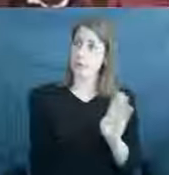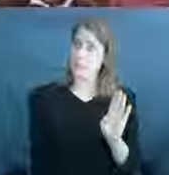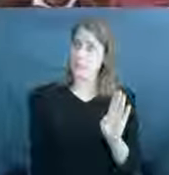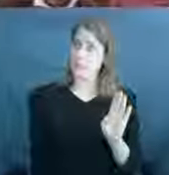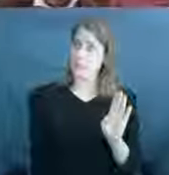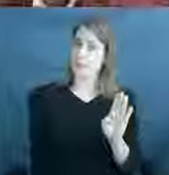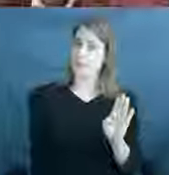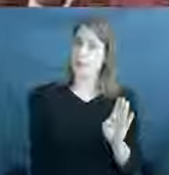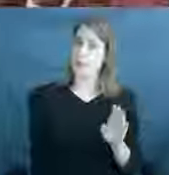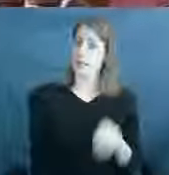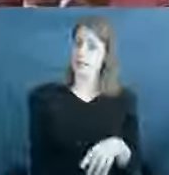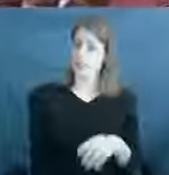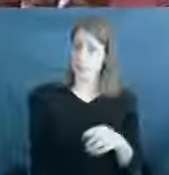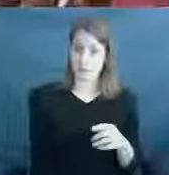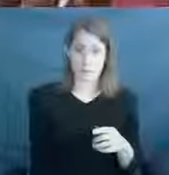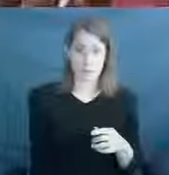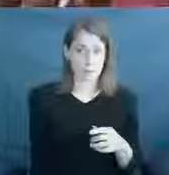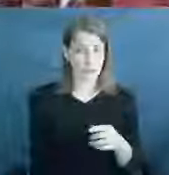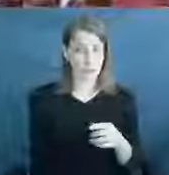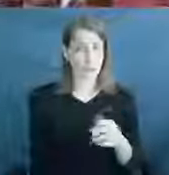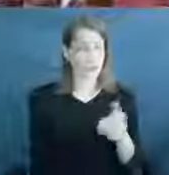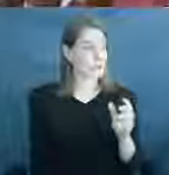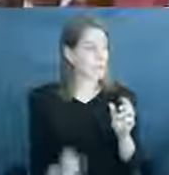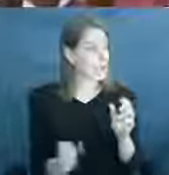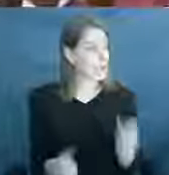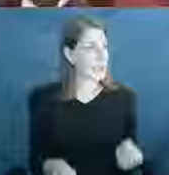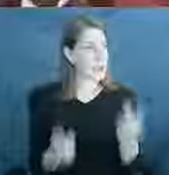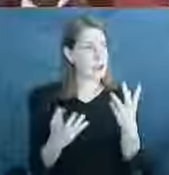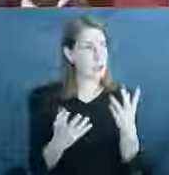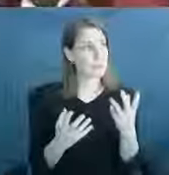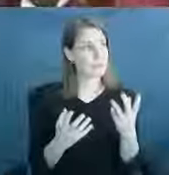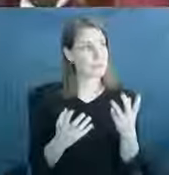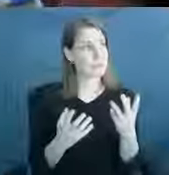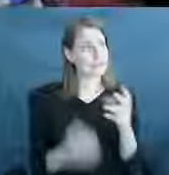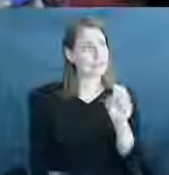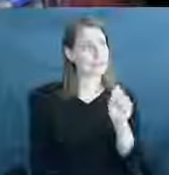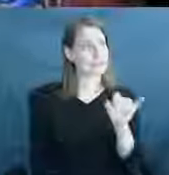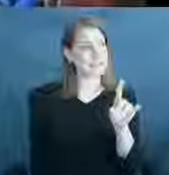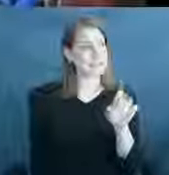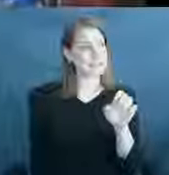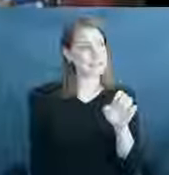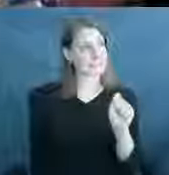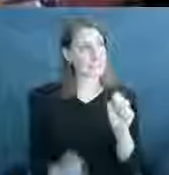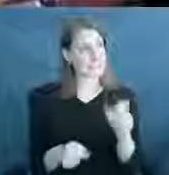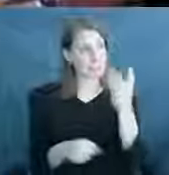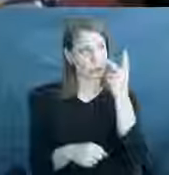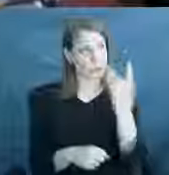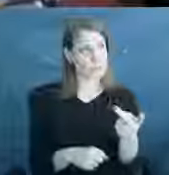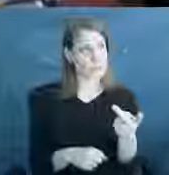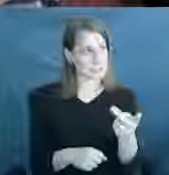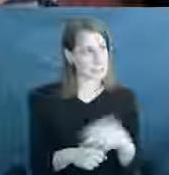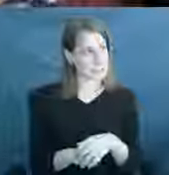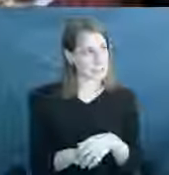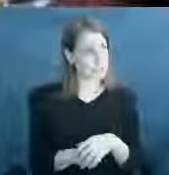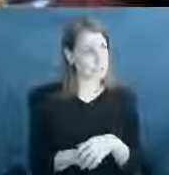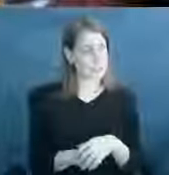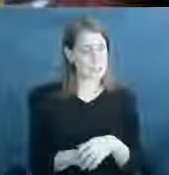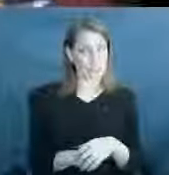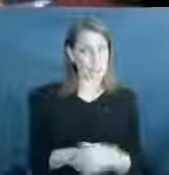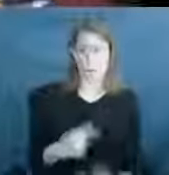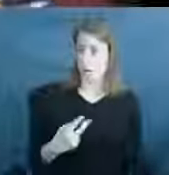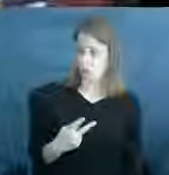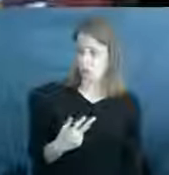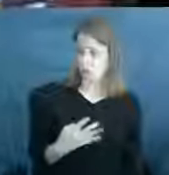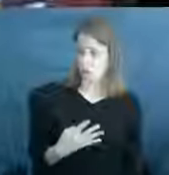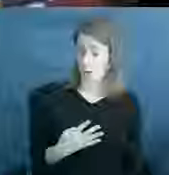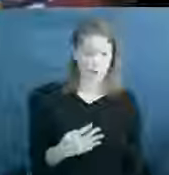we want the middle, we're doing an O to start with, and then we'll do the B. B for Bianca. Guys, how many sides